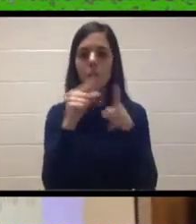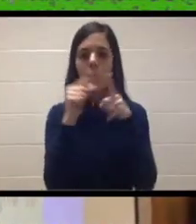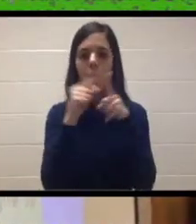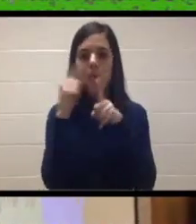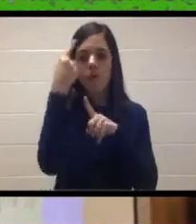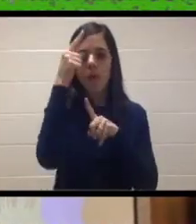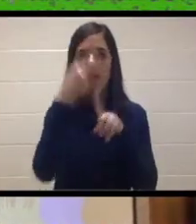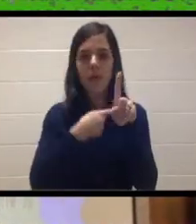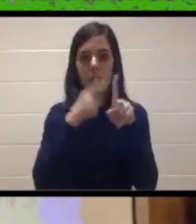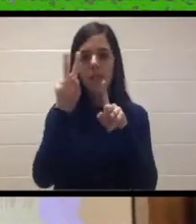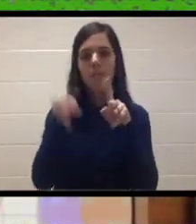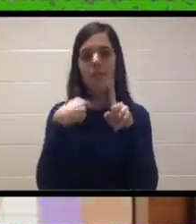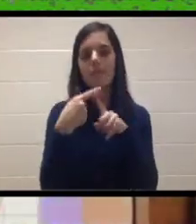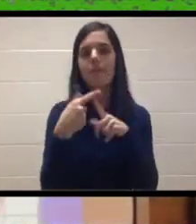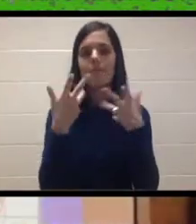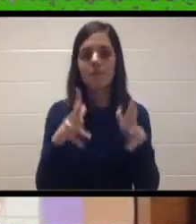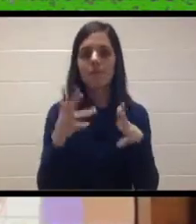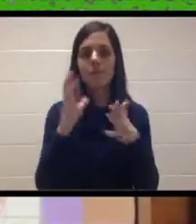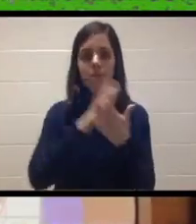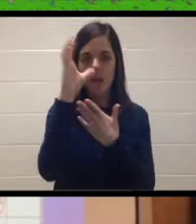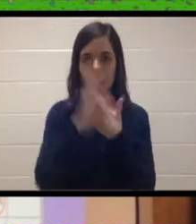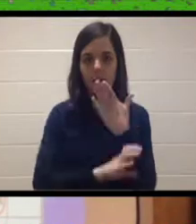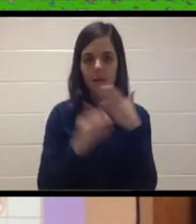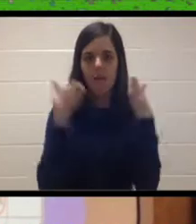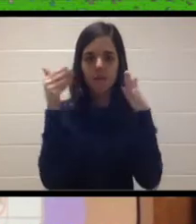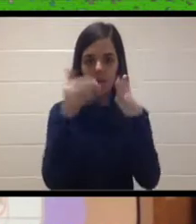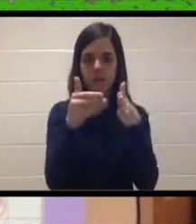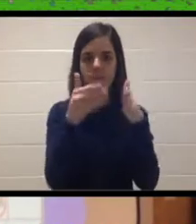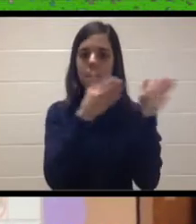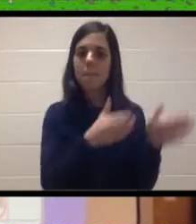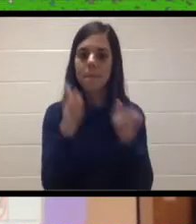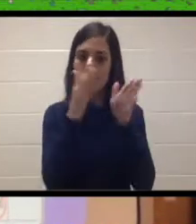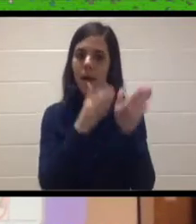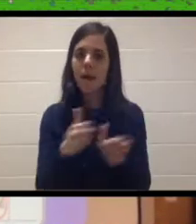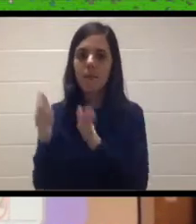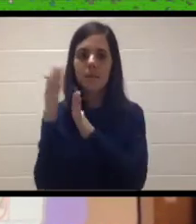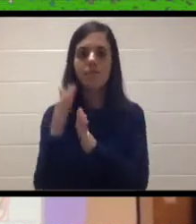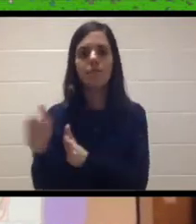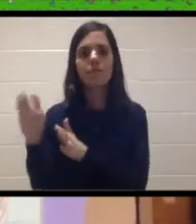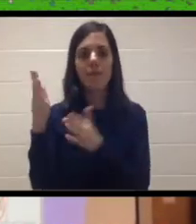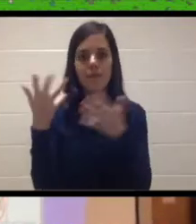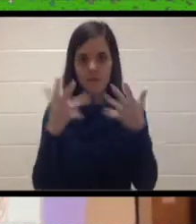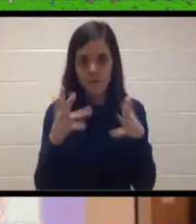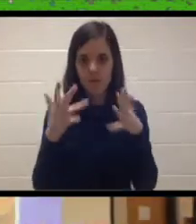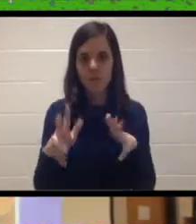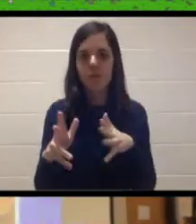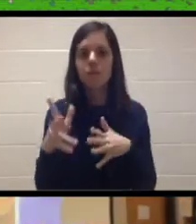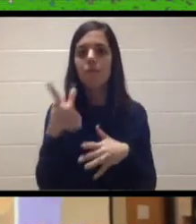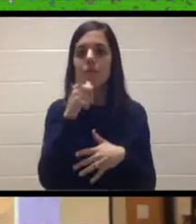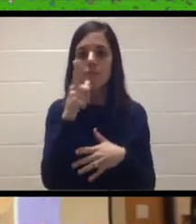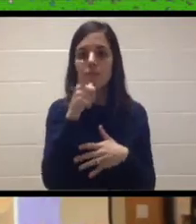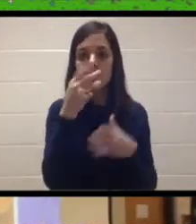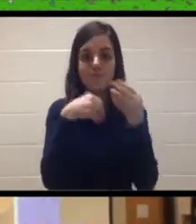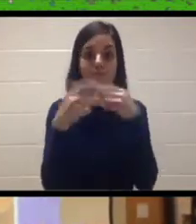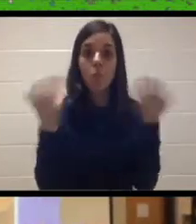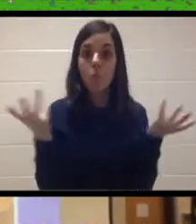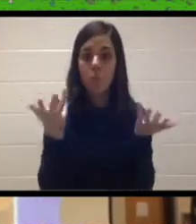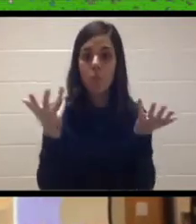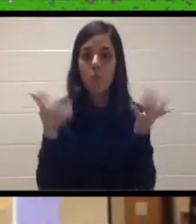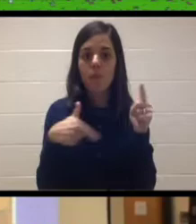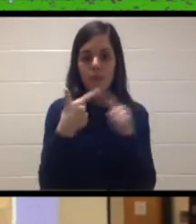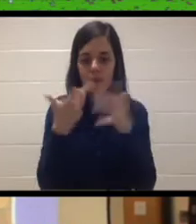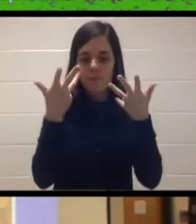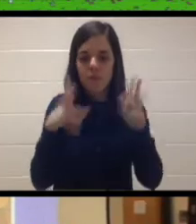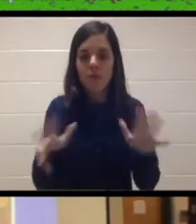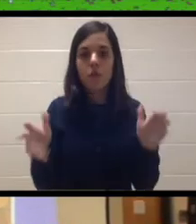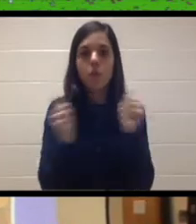education word of the month and then we look at our calendar. We also focus on the pattern at this time. After calendar we learn what we will have